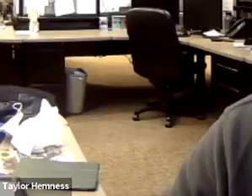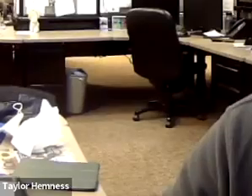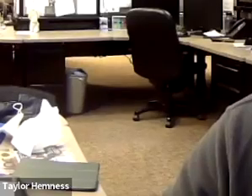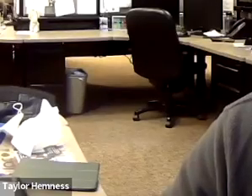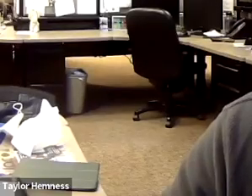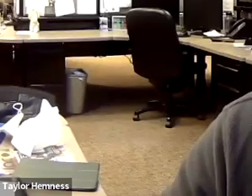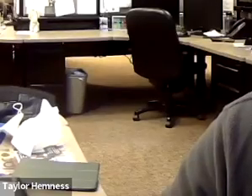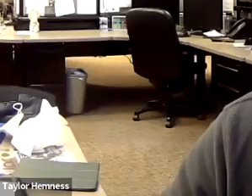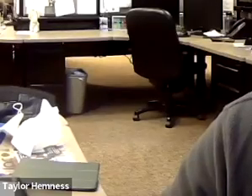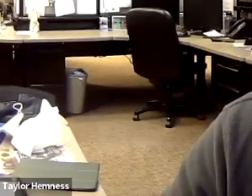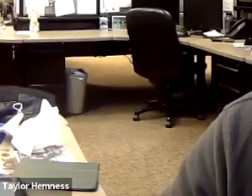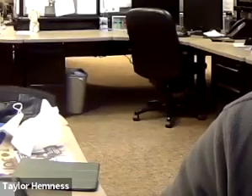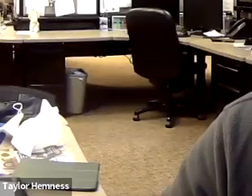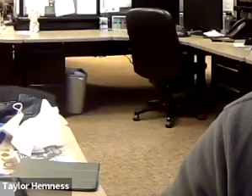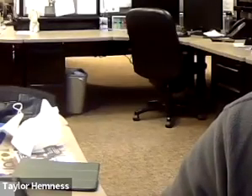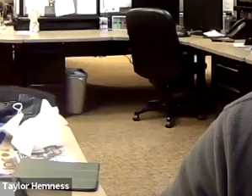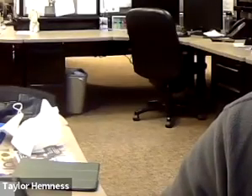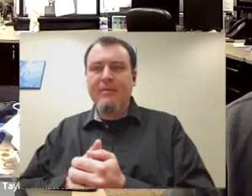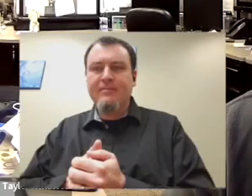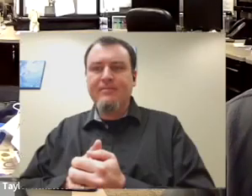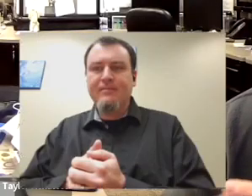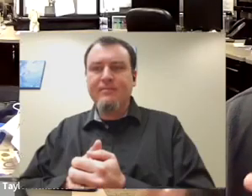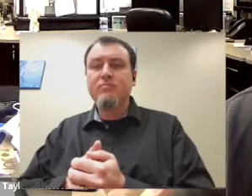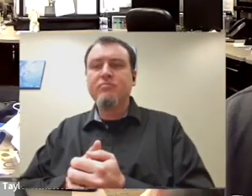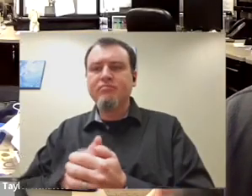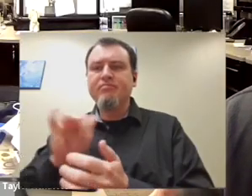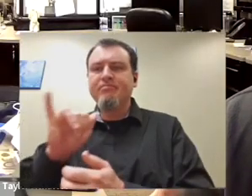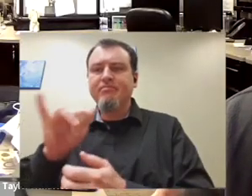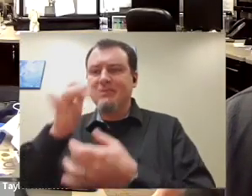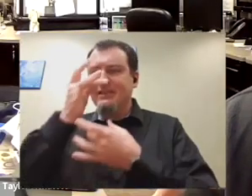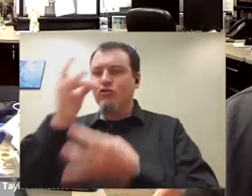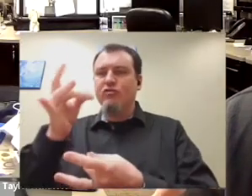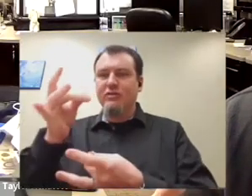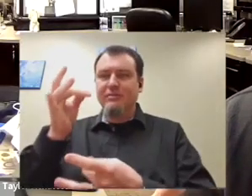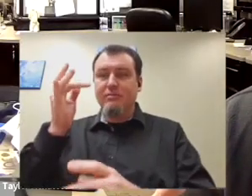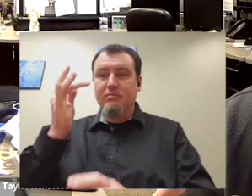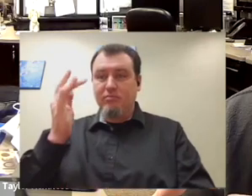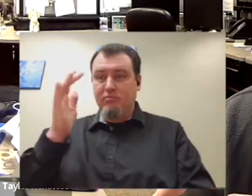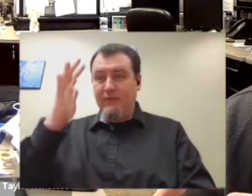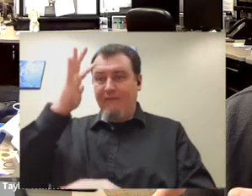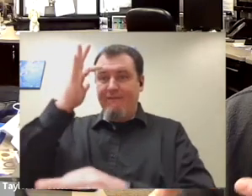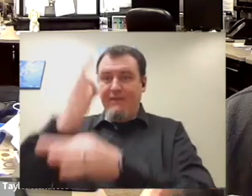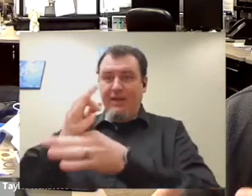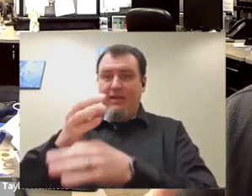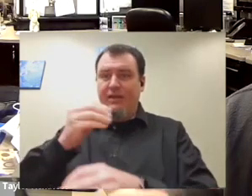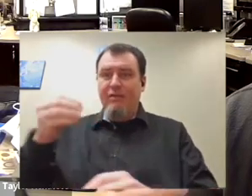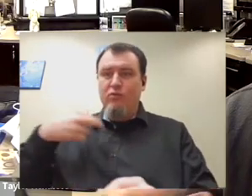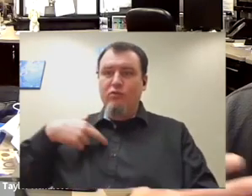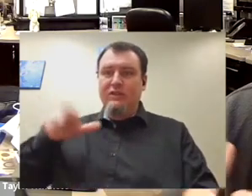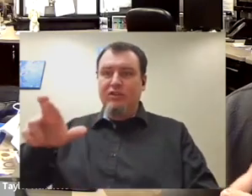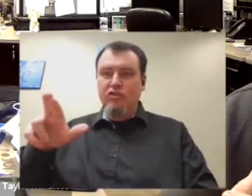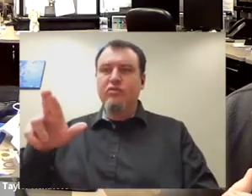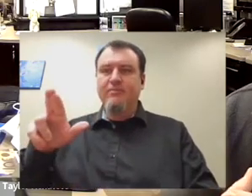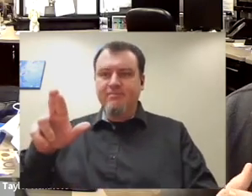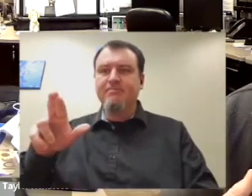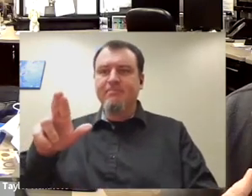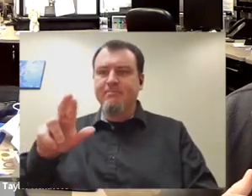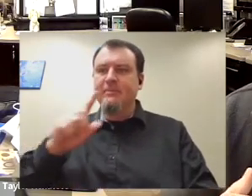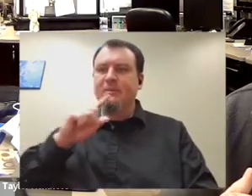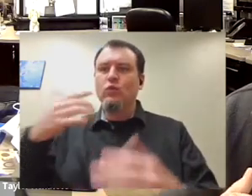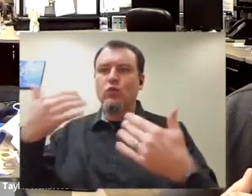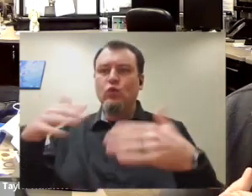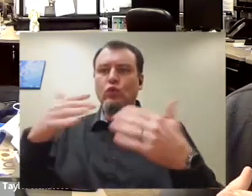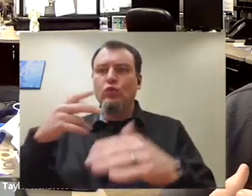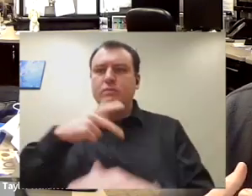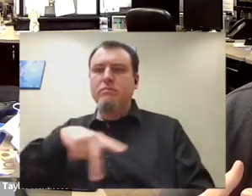It's interesting because faith and religion is obviously an intensely personal thing.